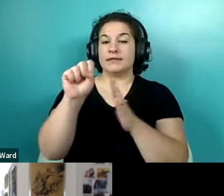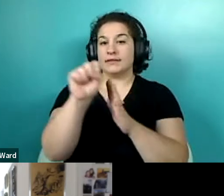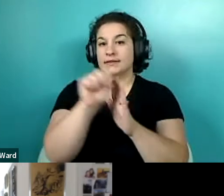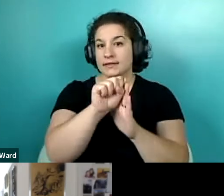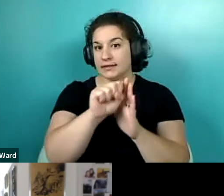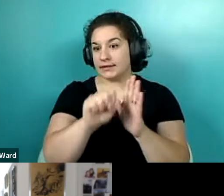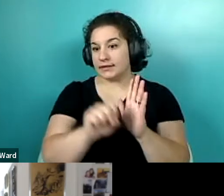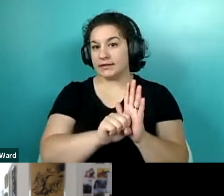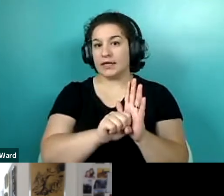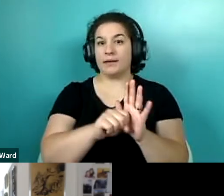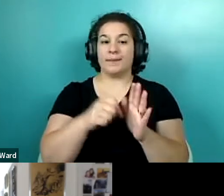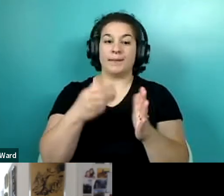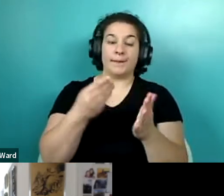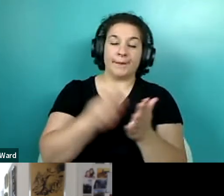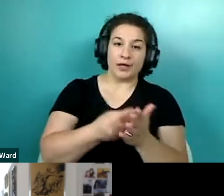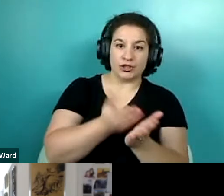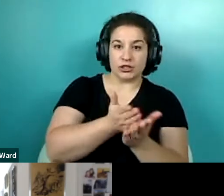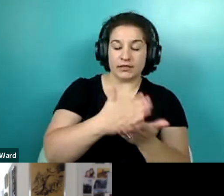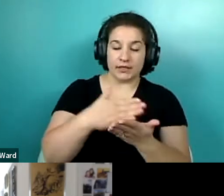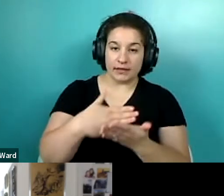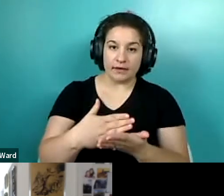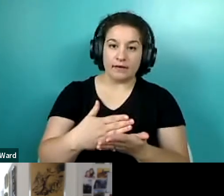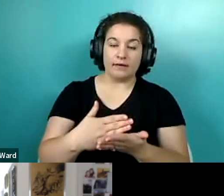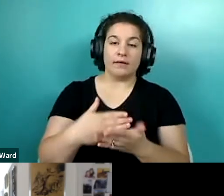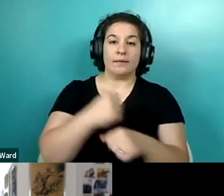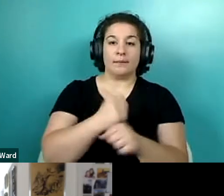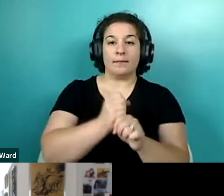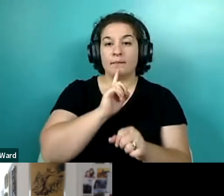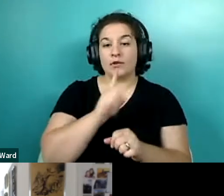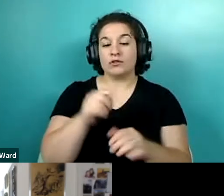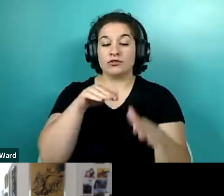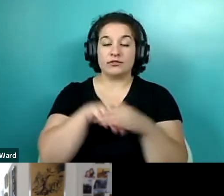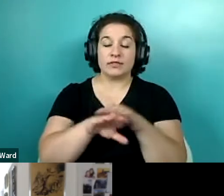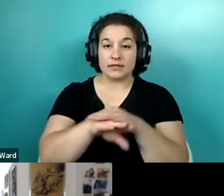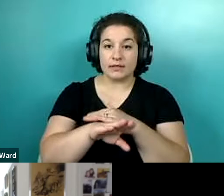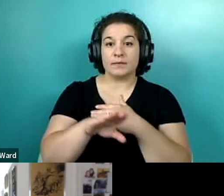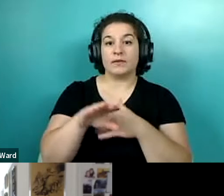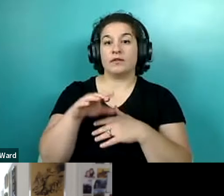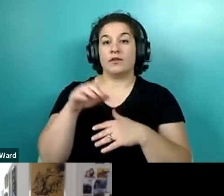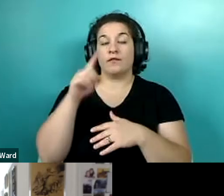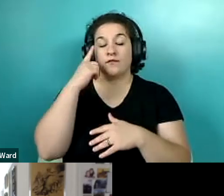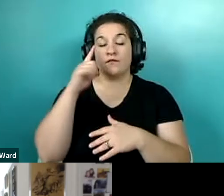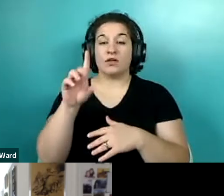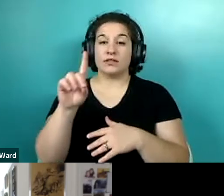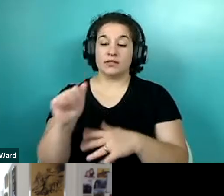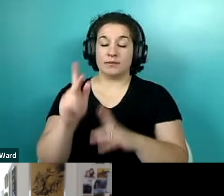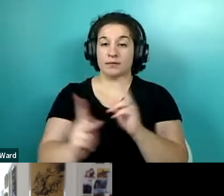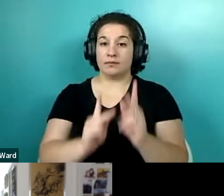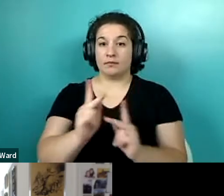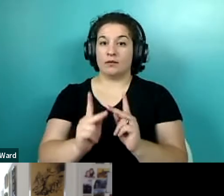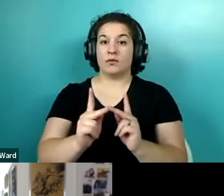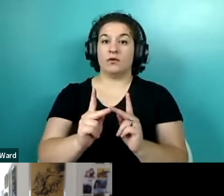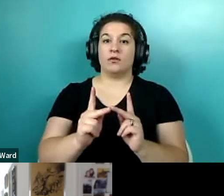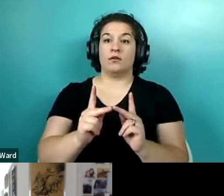budgeting and ensuring that disability or accessibility for disabled people is something which is regularly